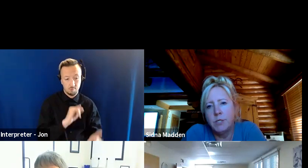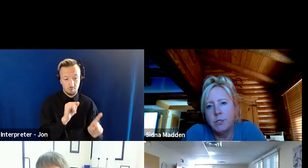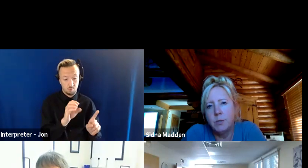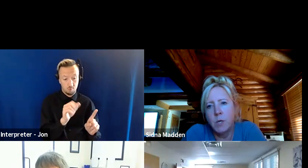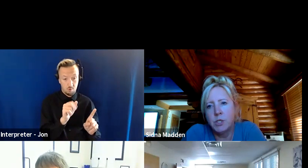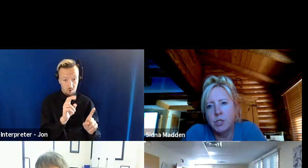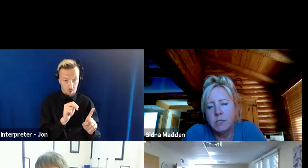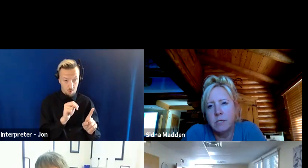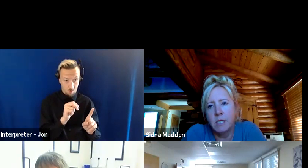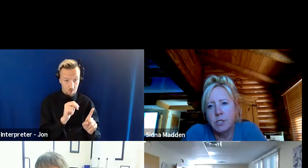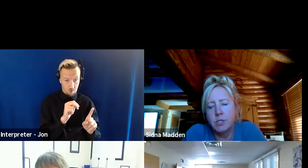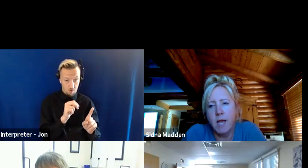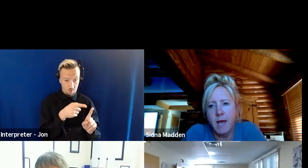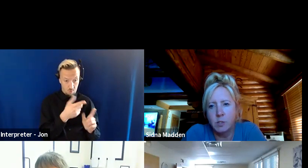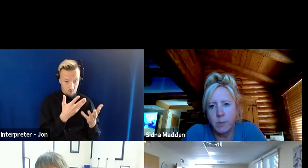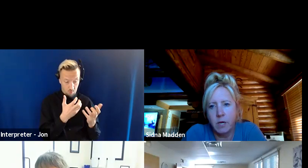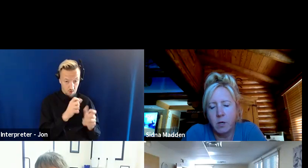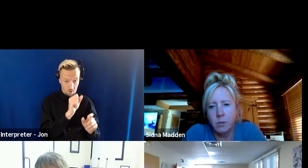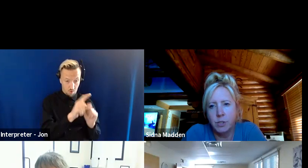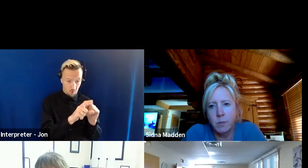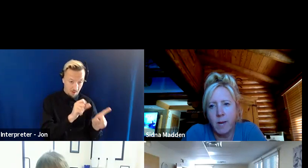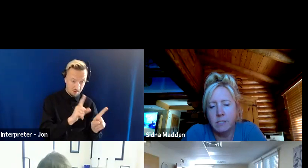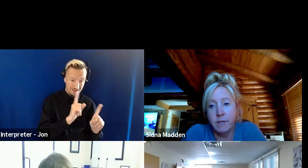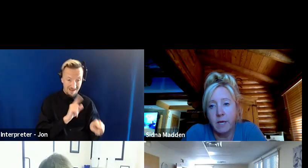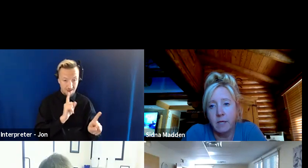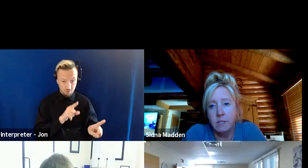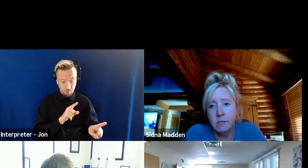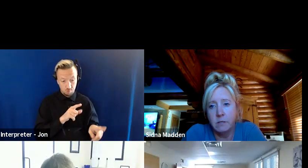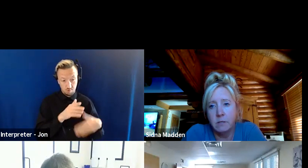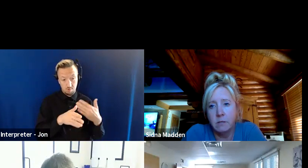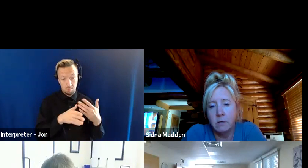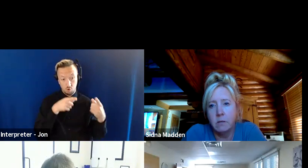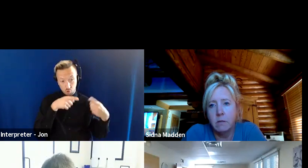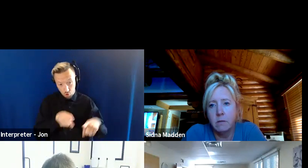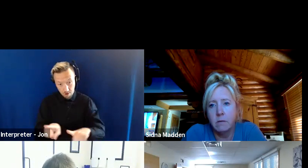do you want to do questions and answers as we go, or do you want to wait till the end?